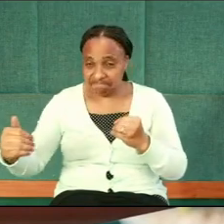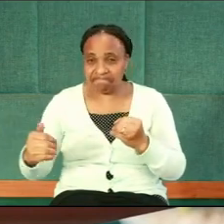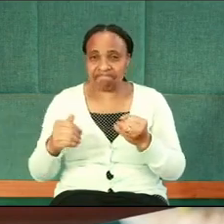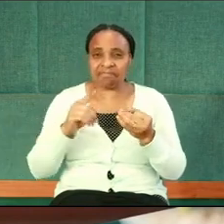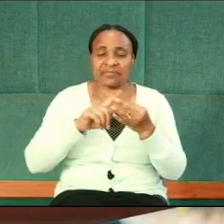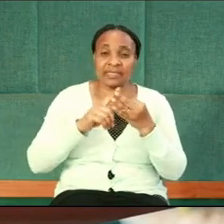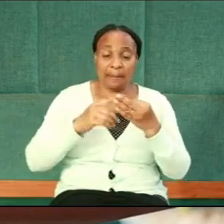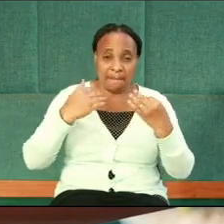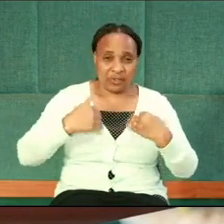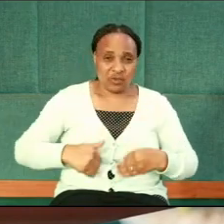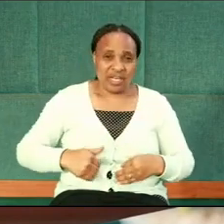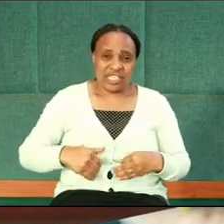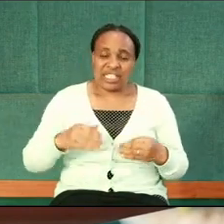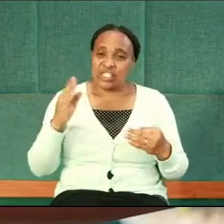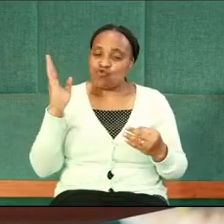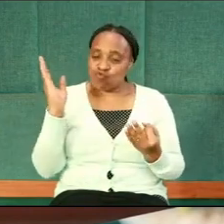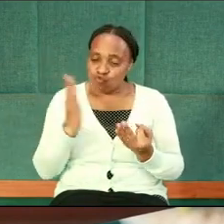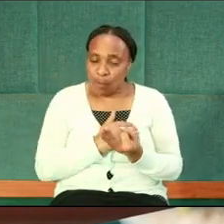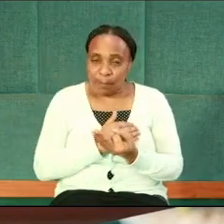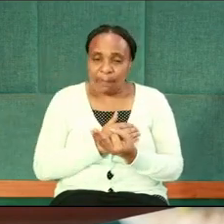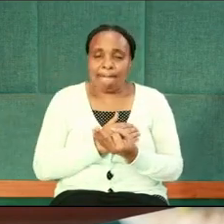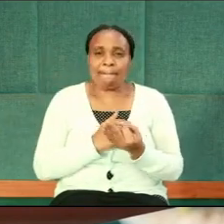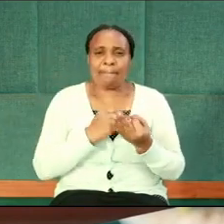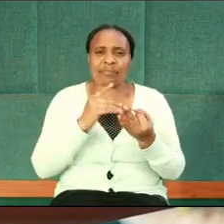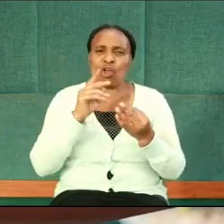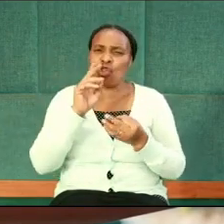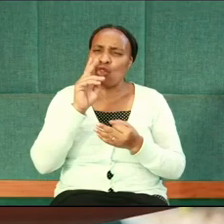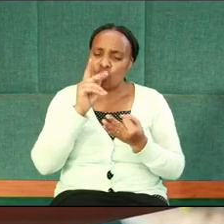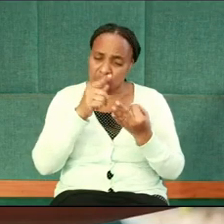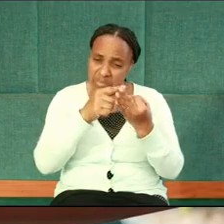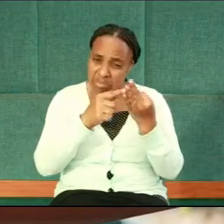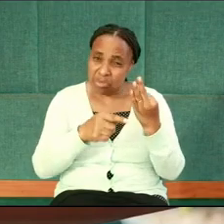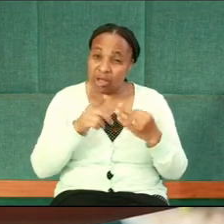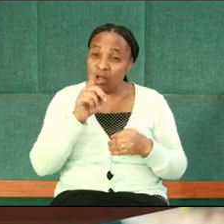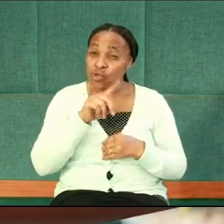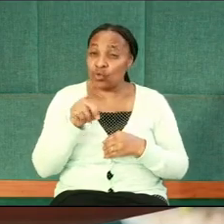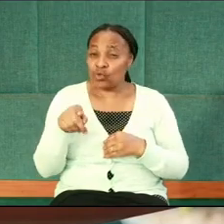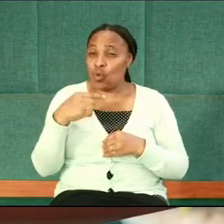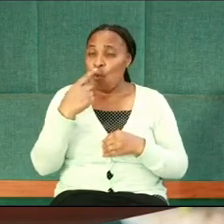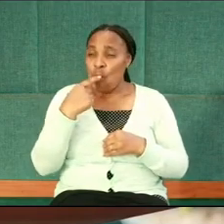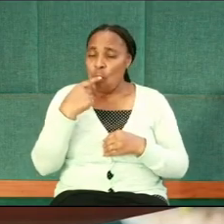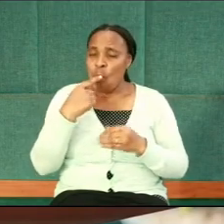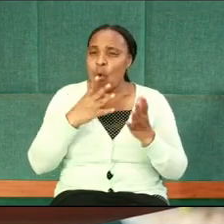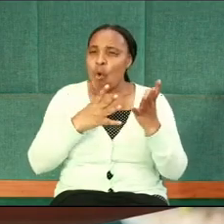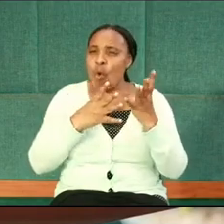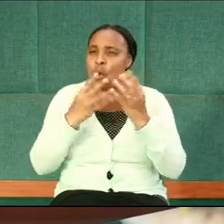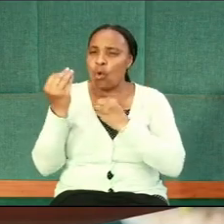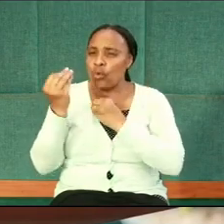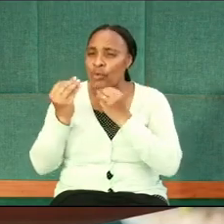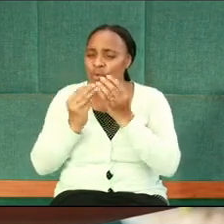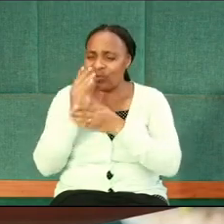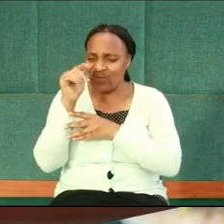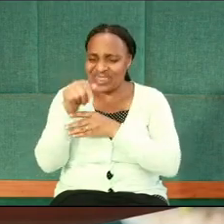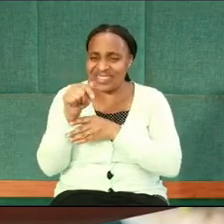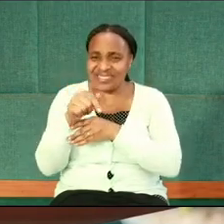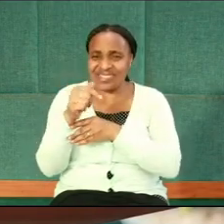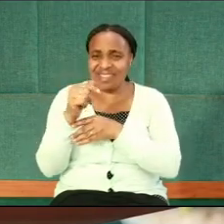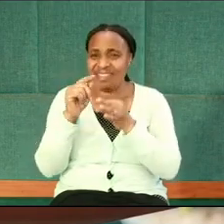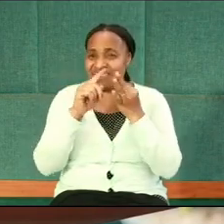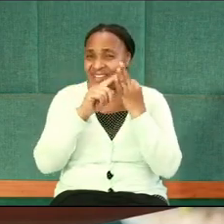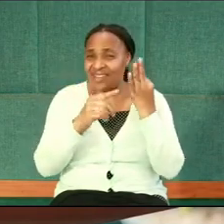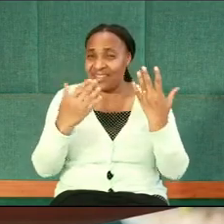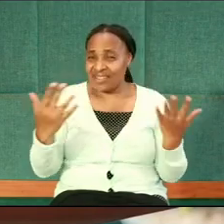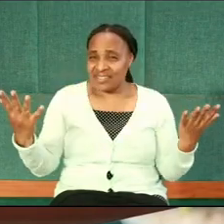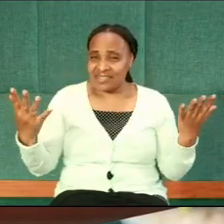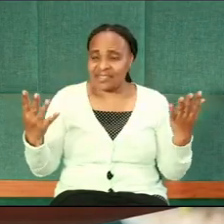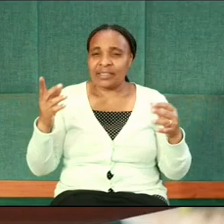the personality disorders we talked about? Those who go through that, there is a time that